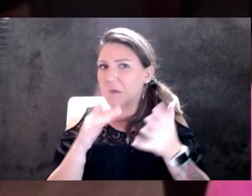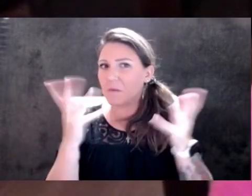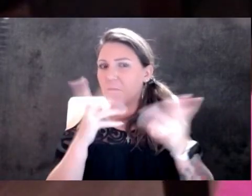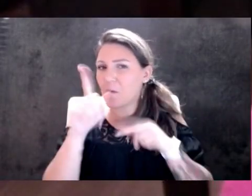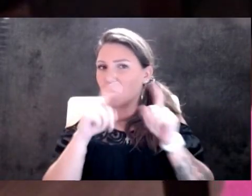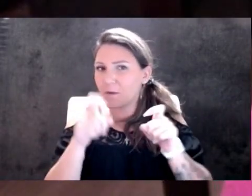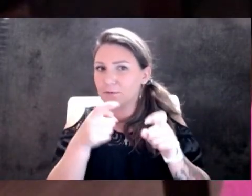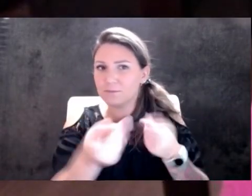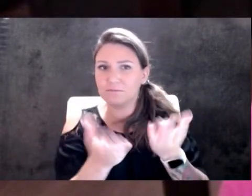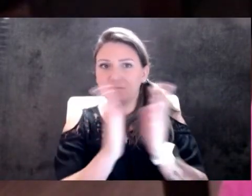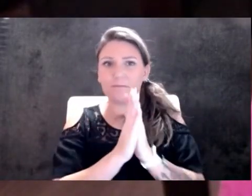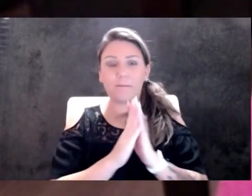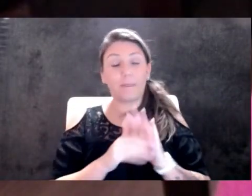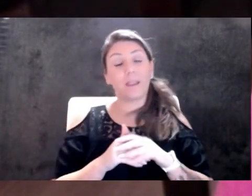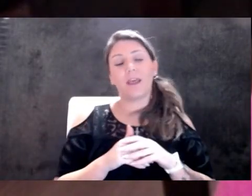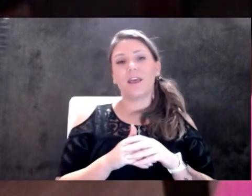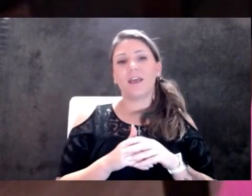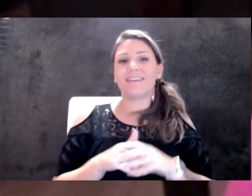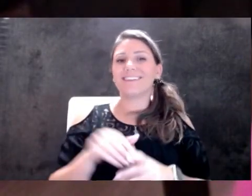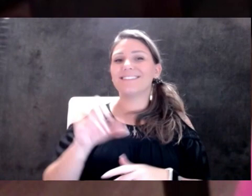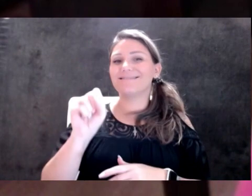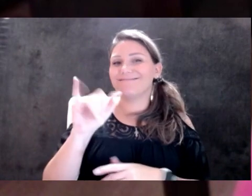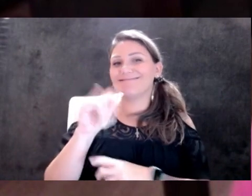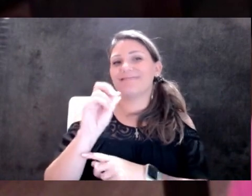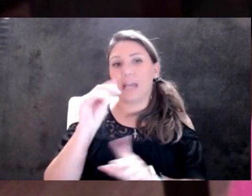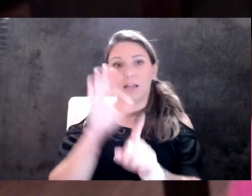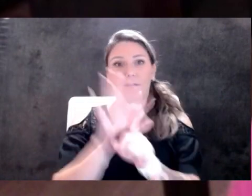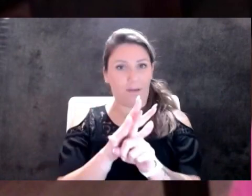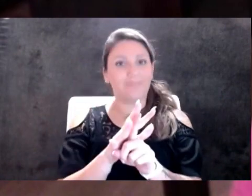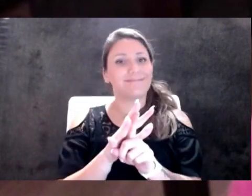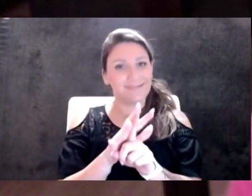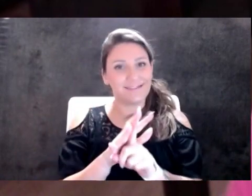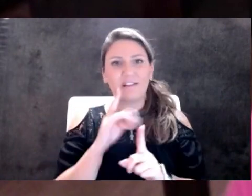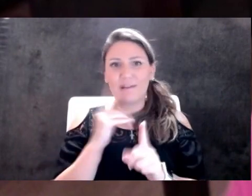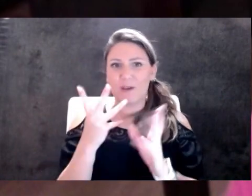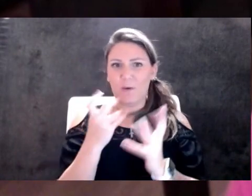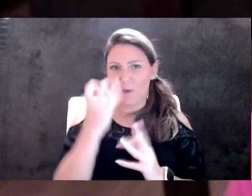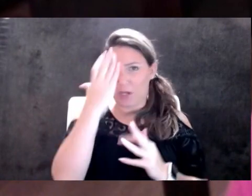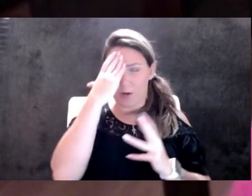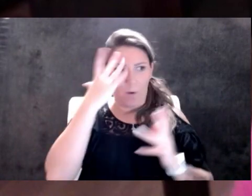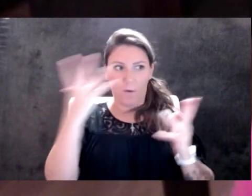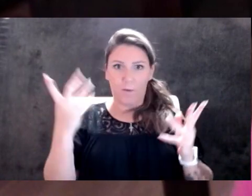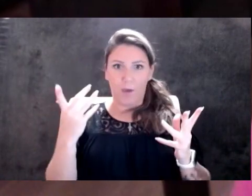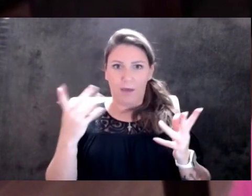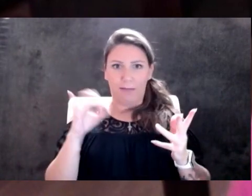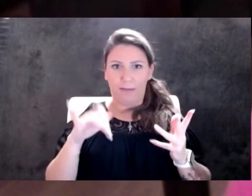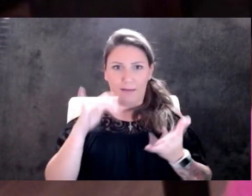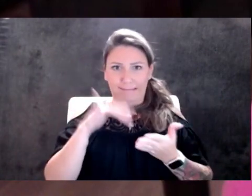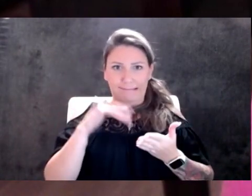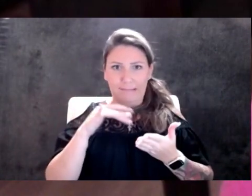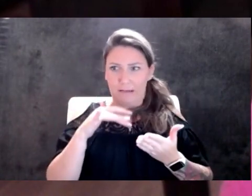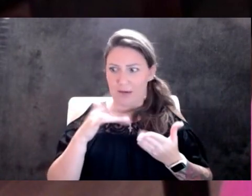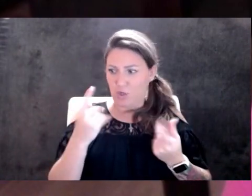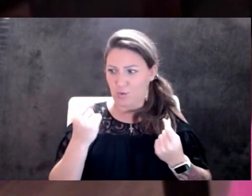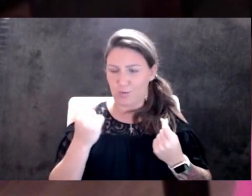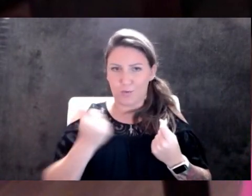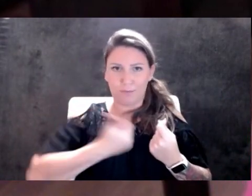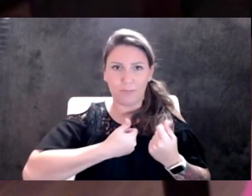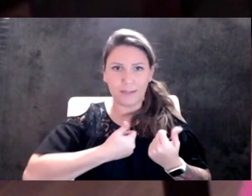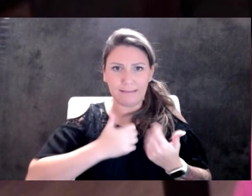Mainly the side effects, because you want to know, what is this going to do to me, and how am I going to feel?